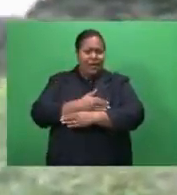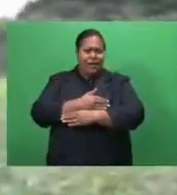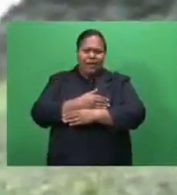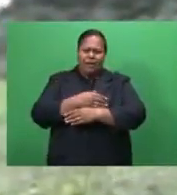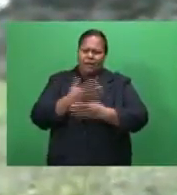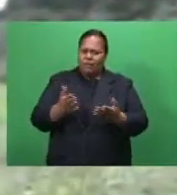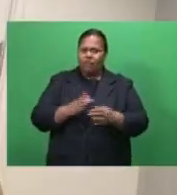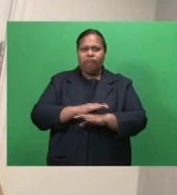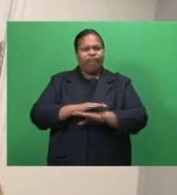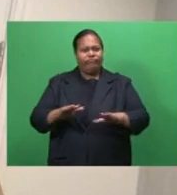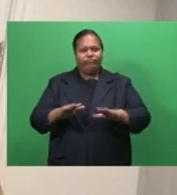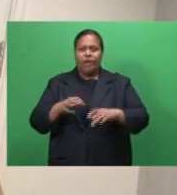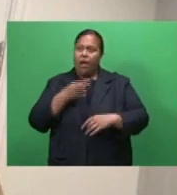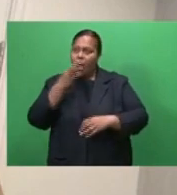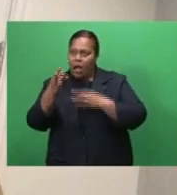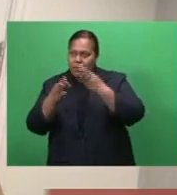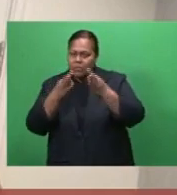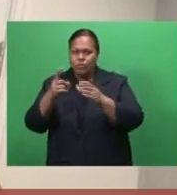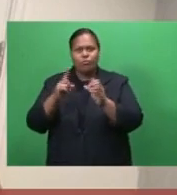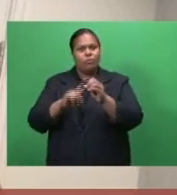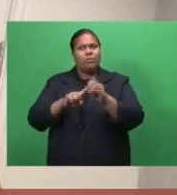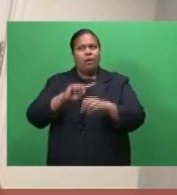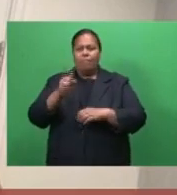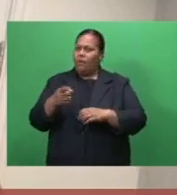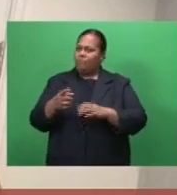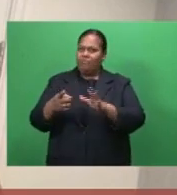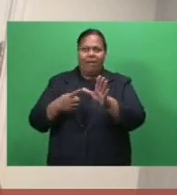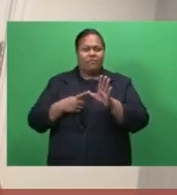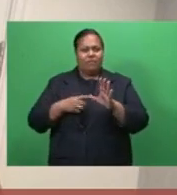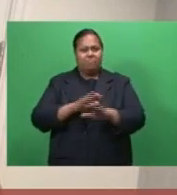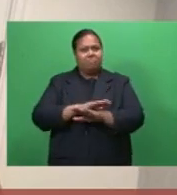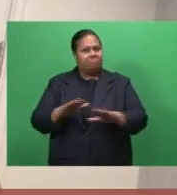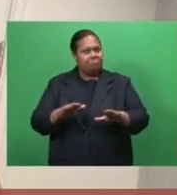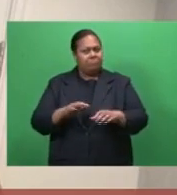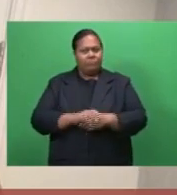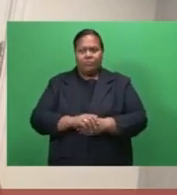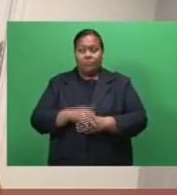blanket rejection. You know, the letter pretty much